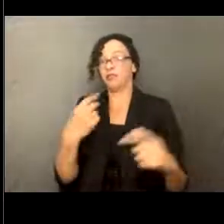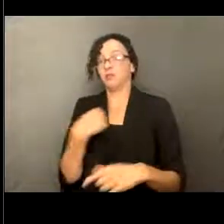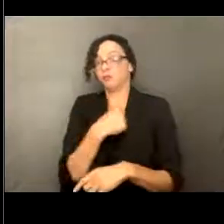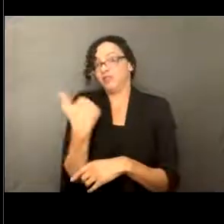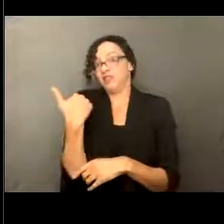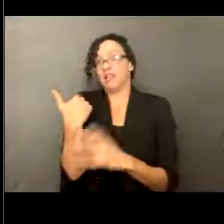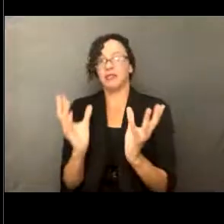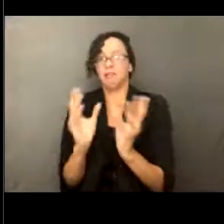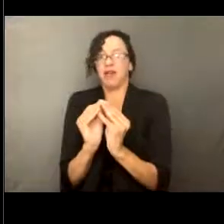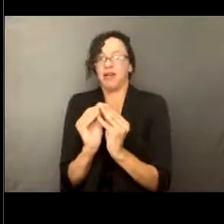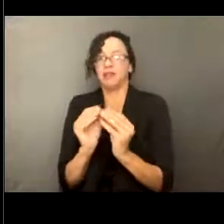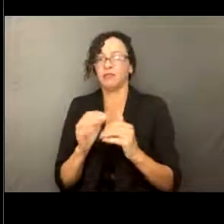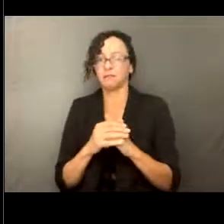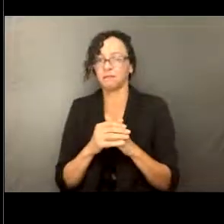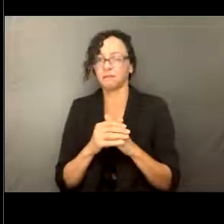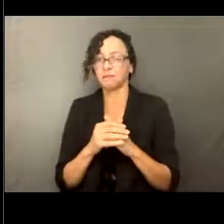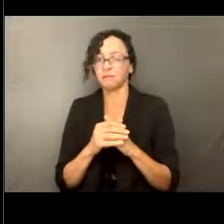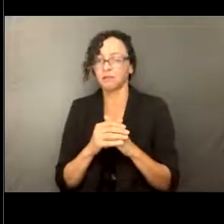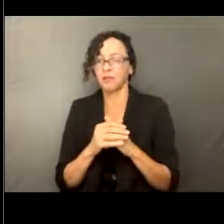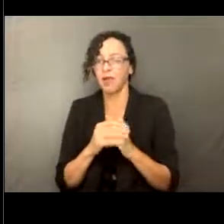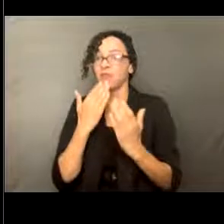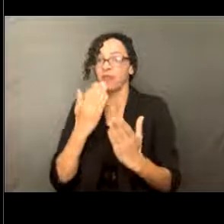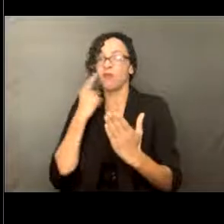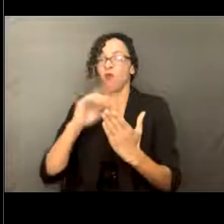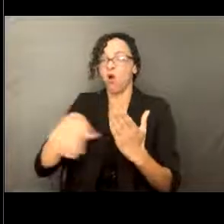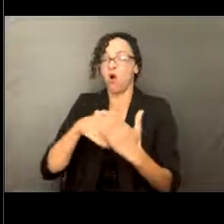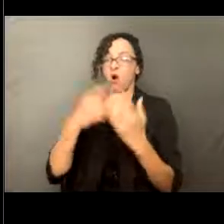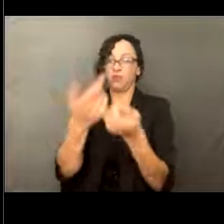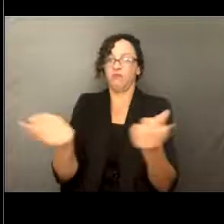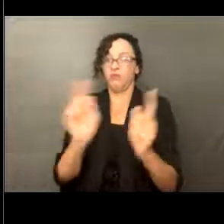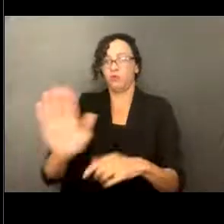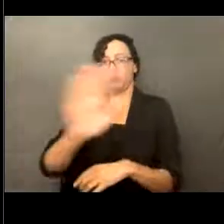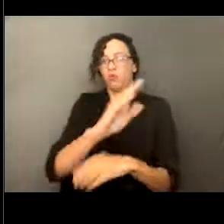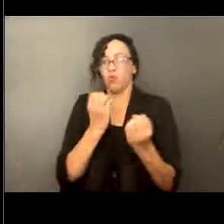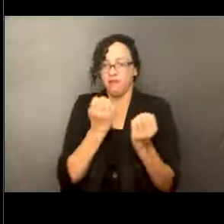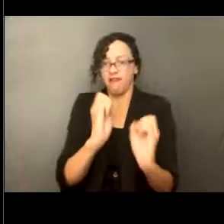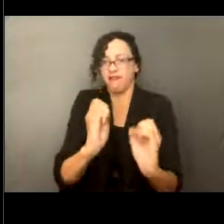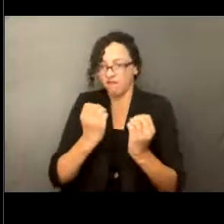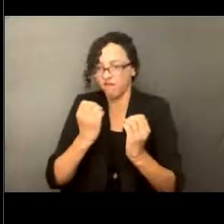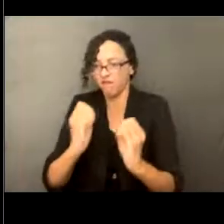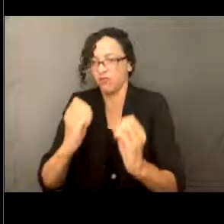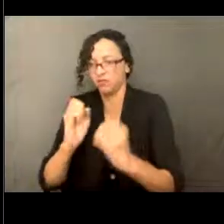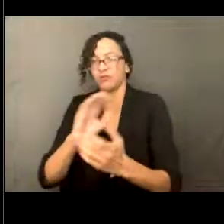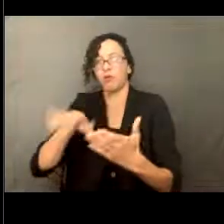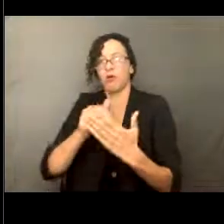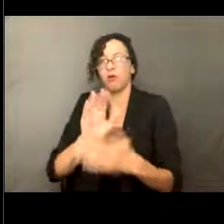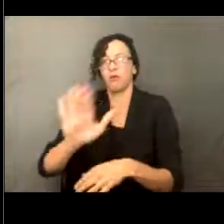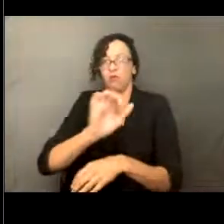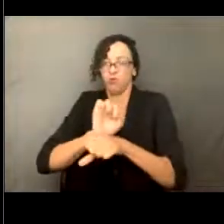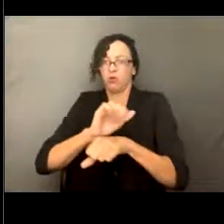met. Thankful for all of you and your efforts, all of your work on the